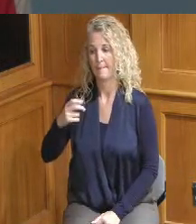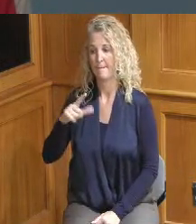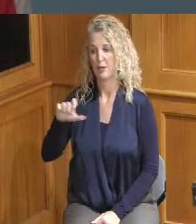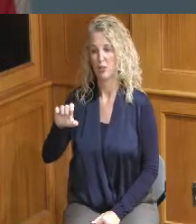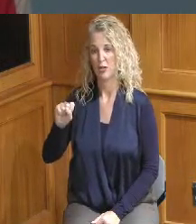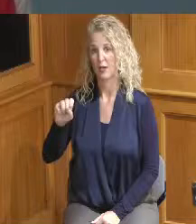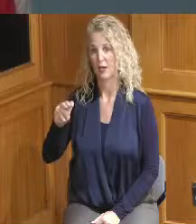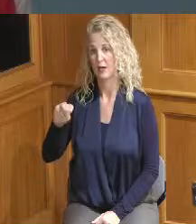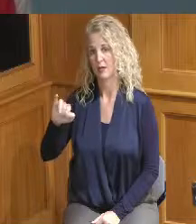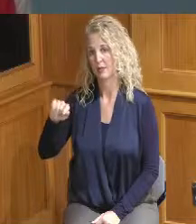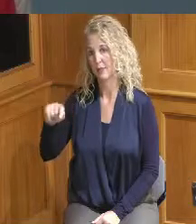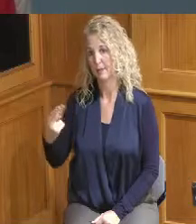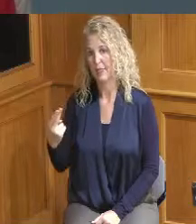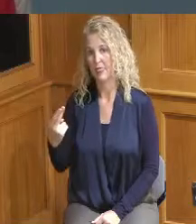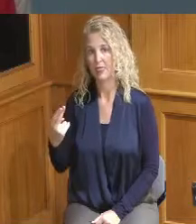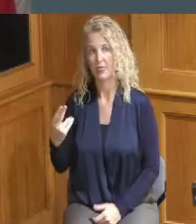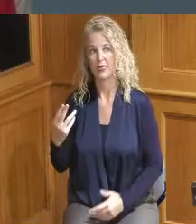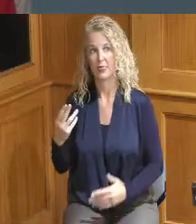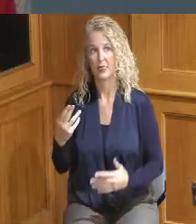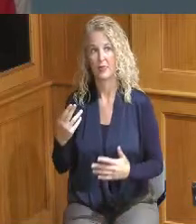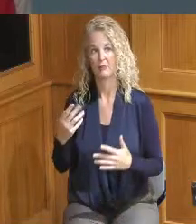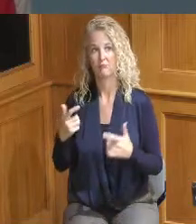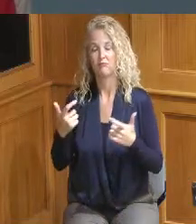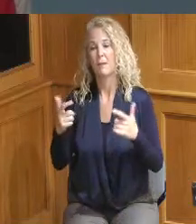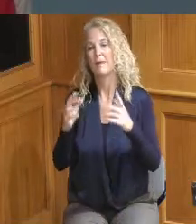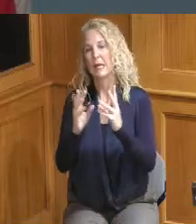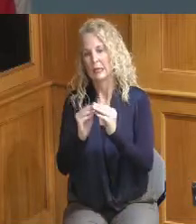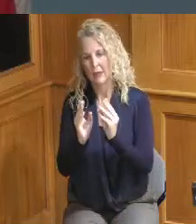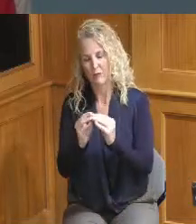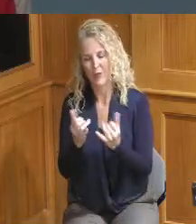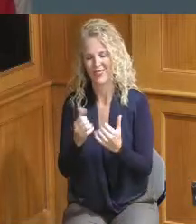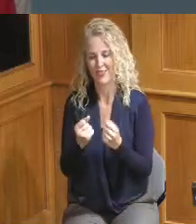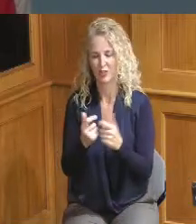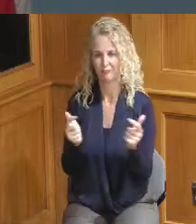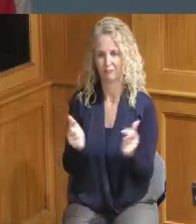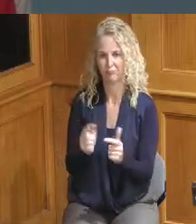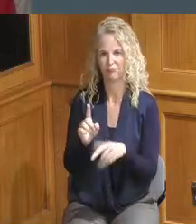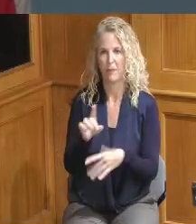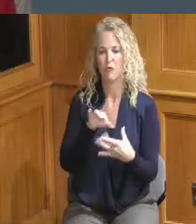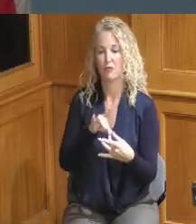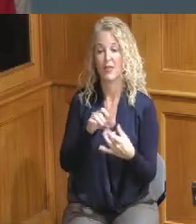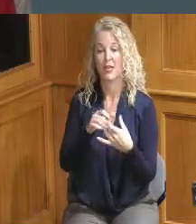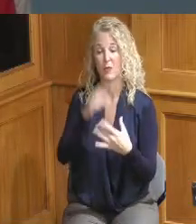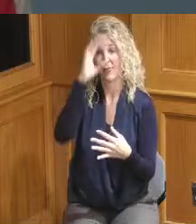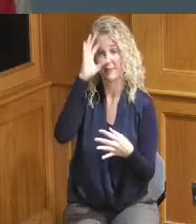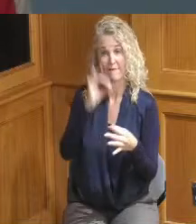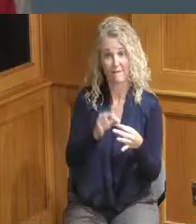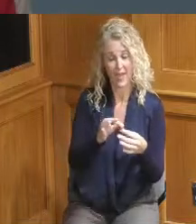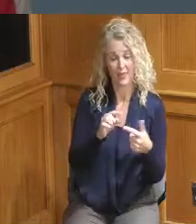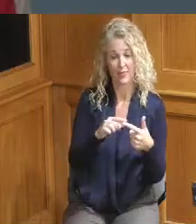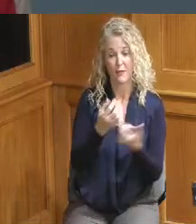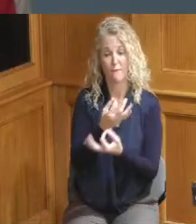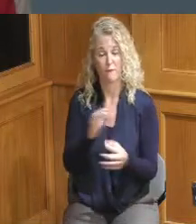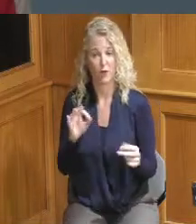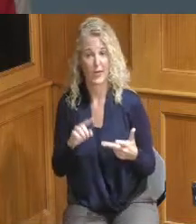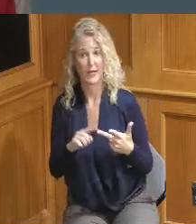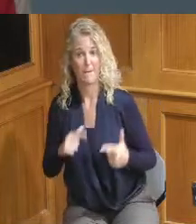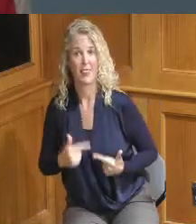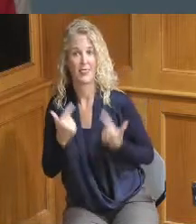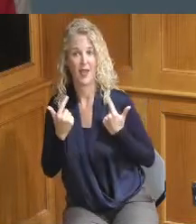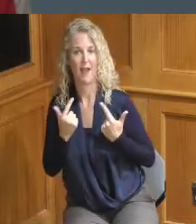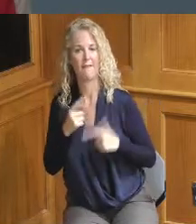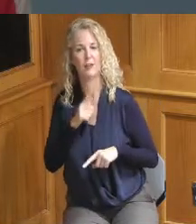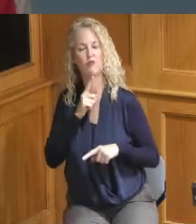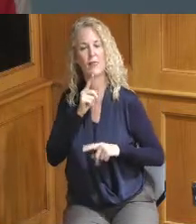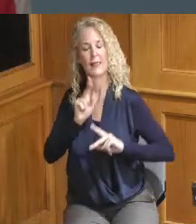a huge conference. Not as huge as she's used to do, but as it relates to faith, freedom, and life, a reentry